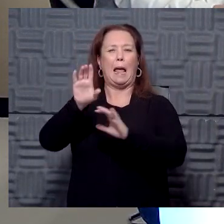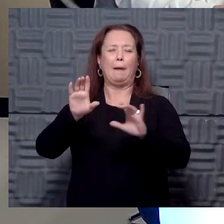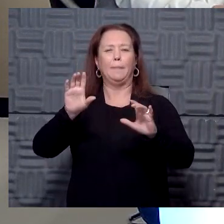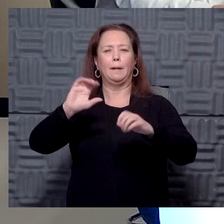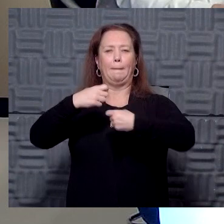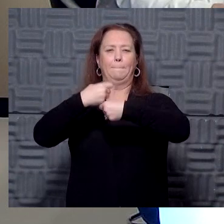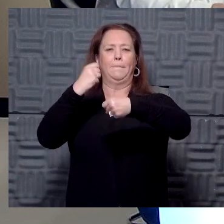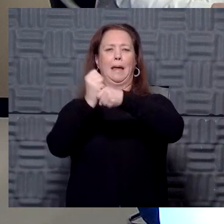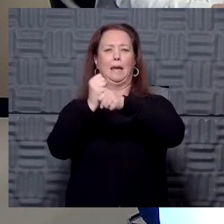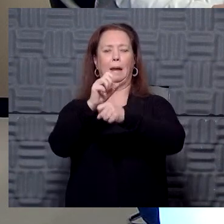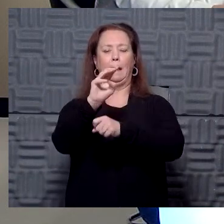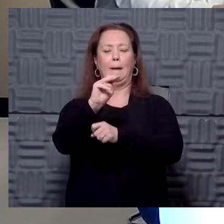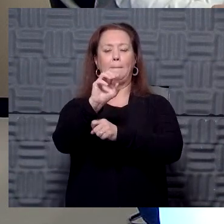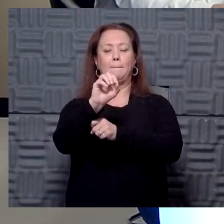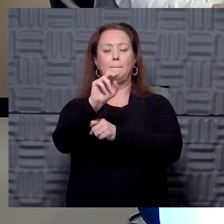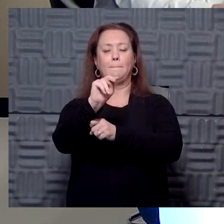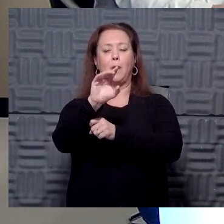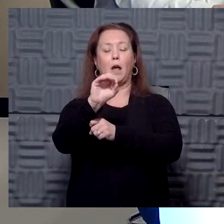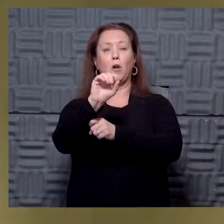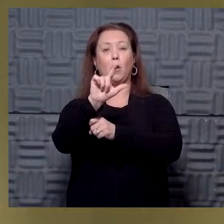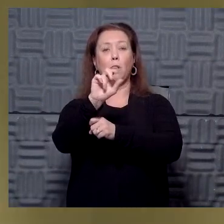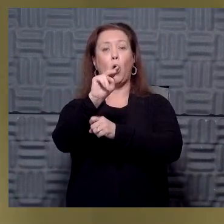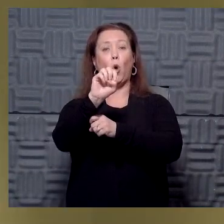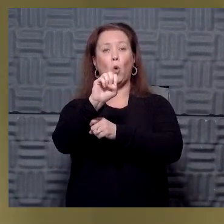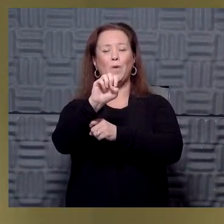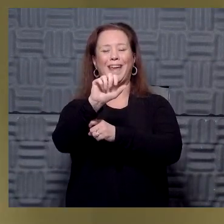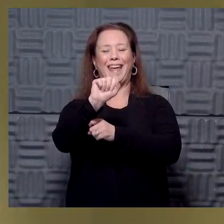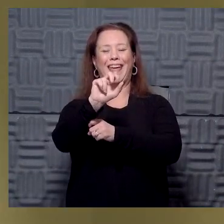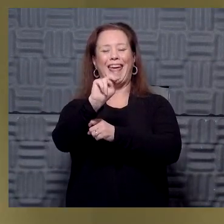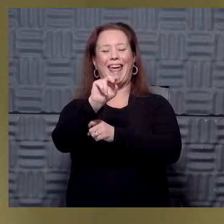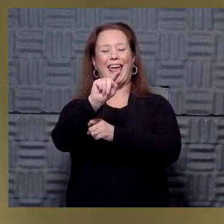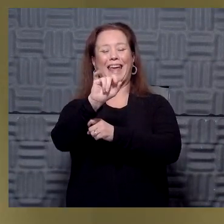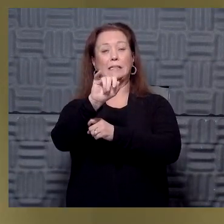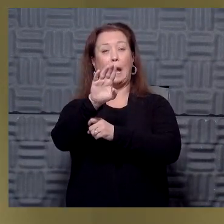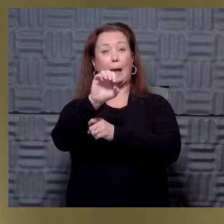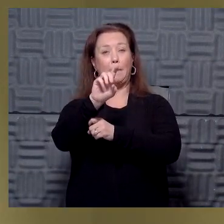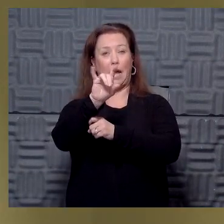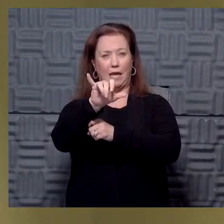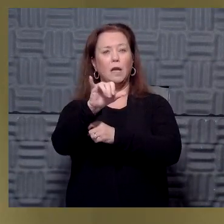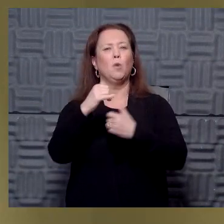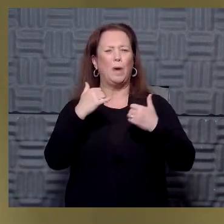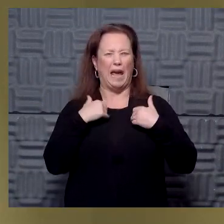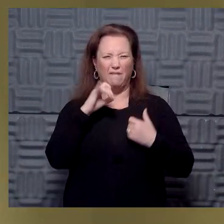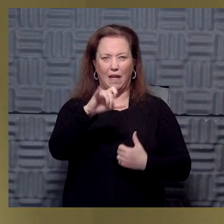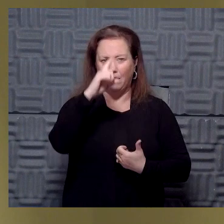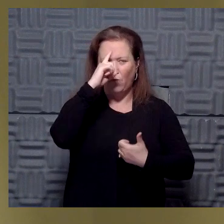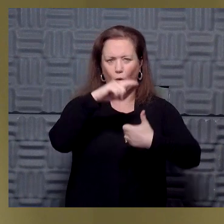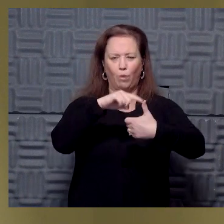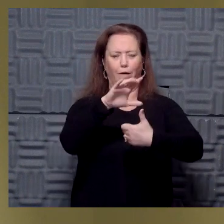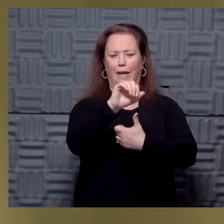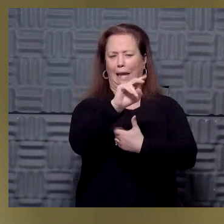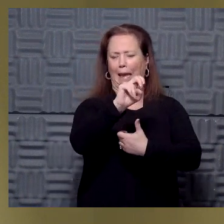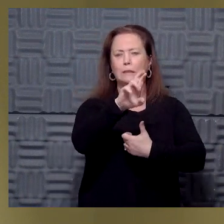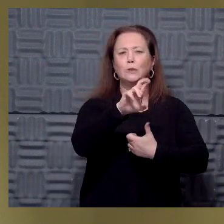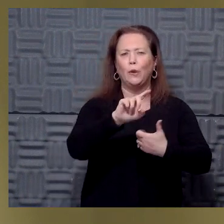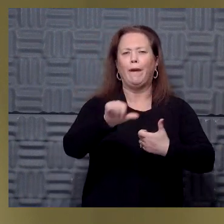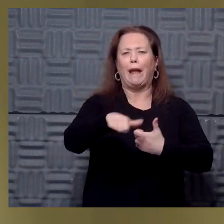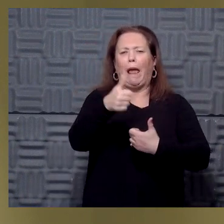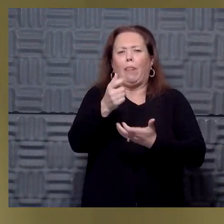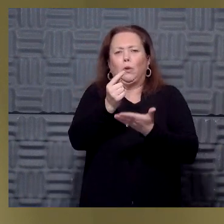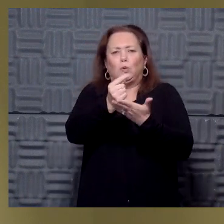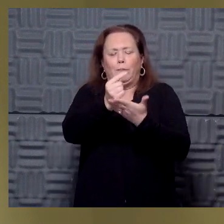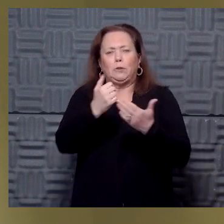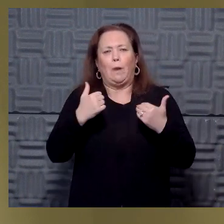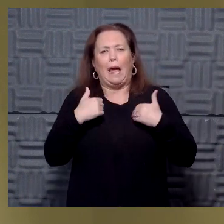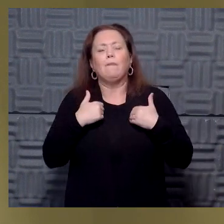laboratory-engineered monoclonal antibody, and we have monoclonal antibodies for lots of things, including cancer treatments, things like that. So there